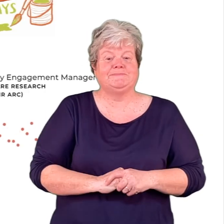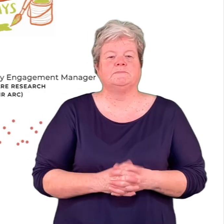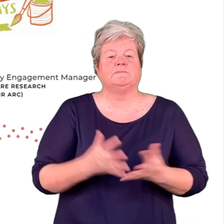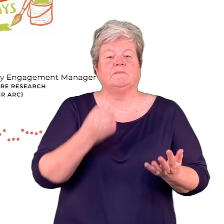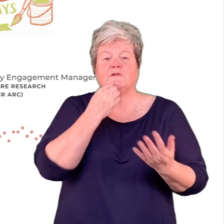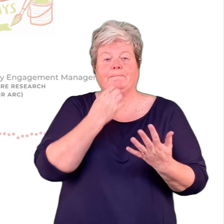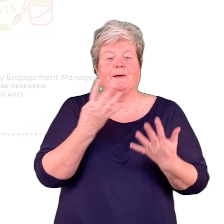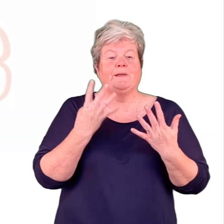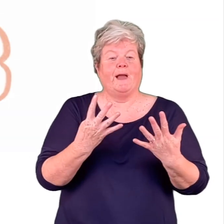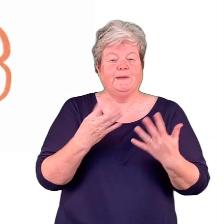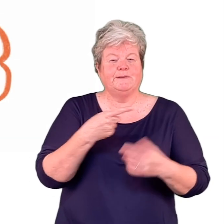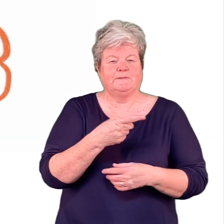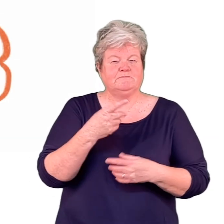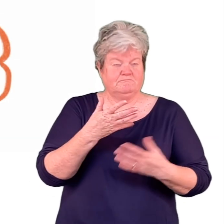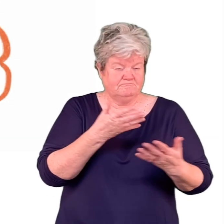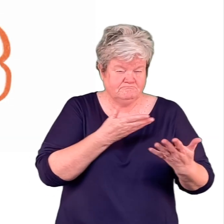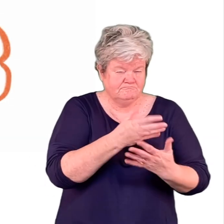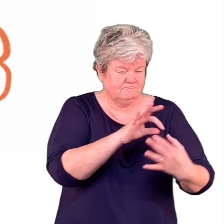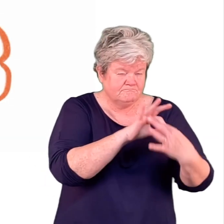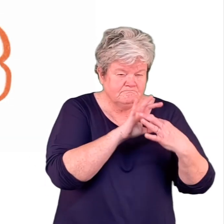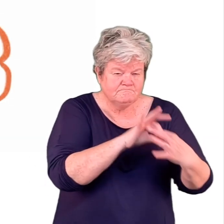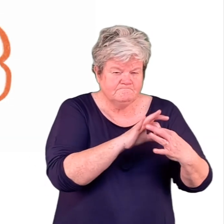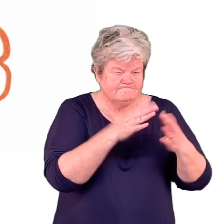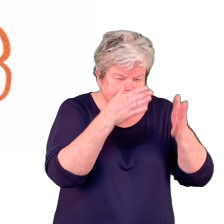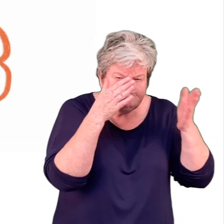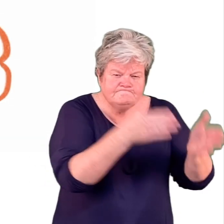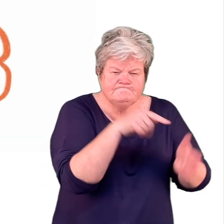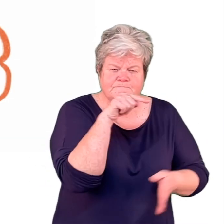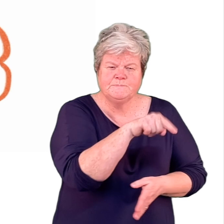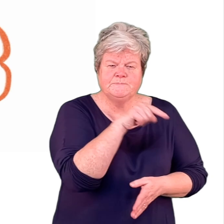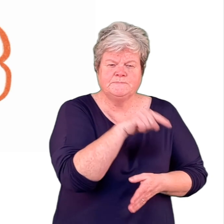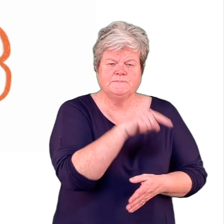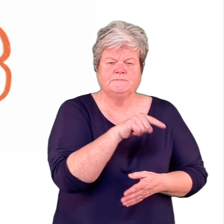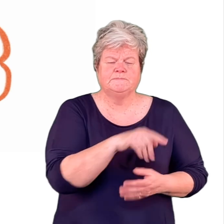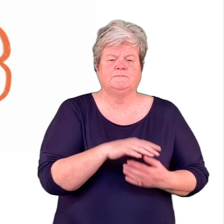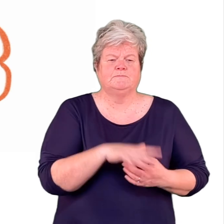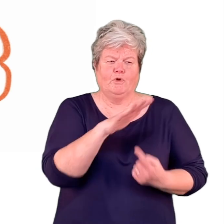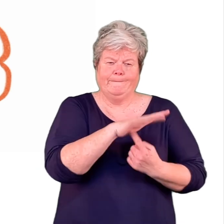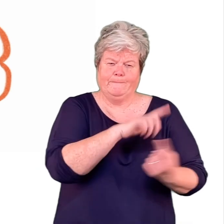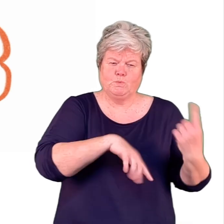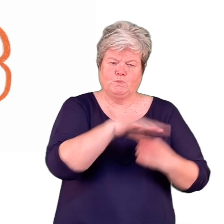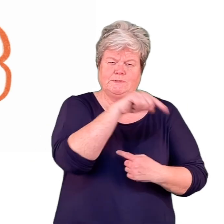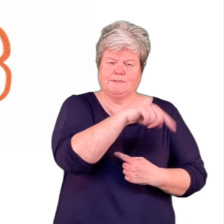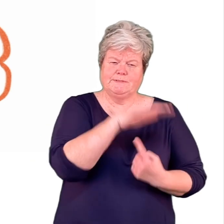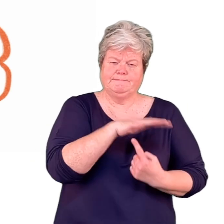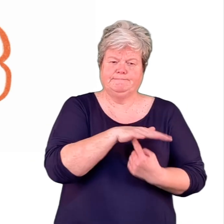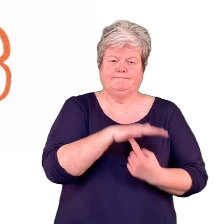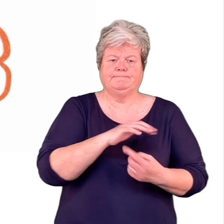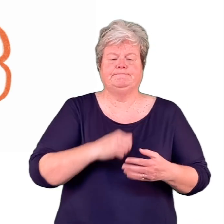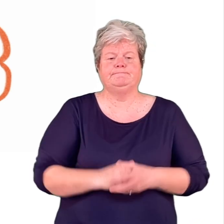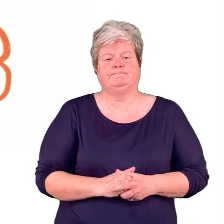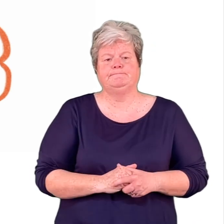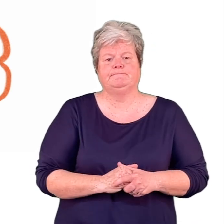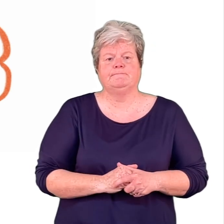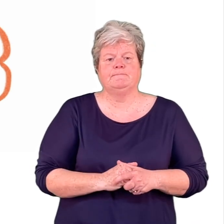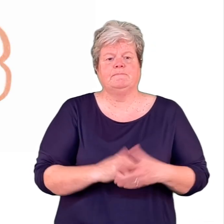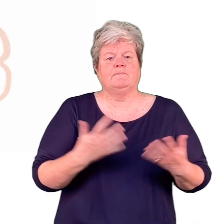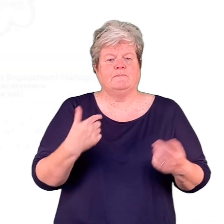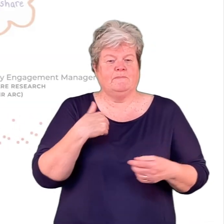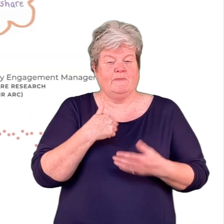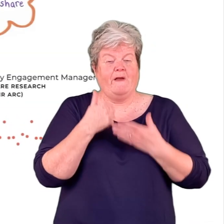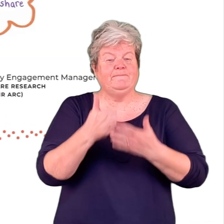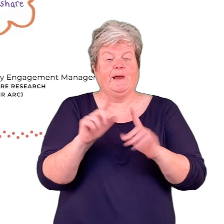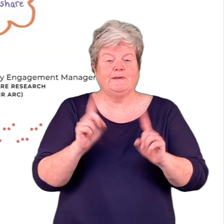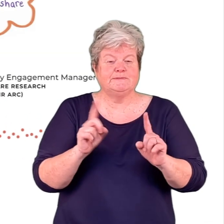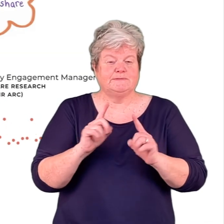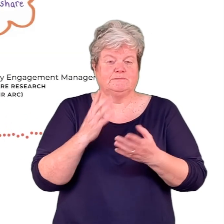disseminate information. Our 9th principle is to listen attentively and engage fully with the needs and priorities the community share.